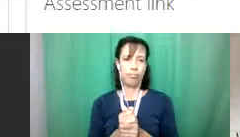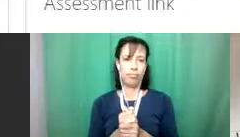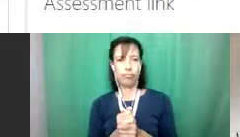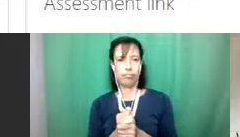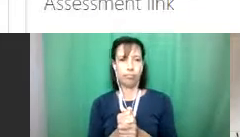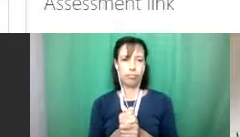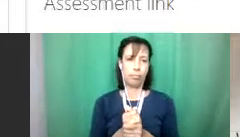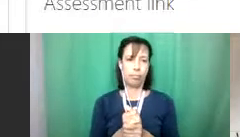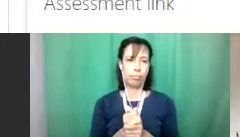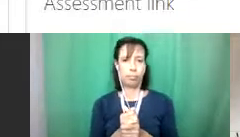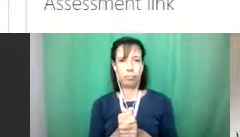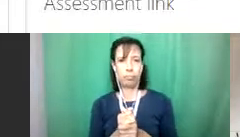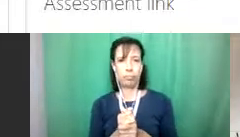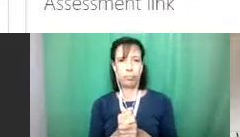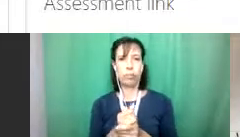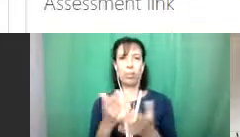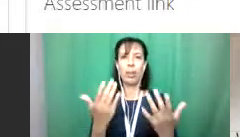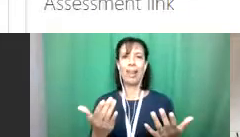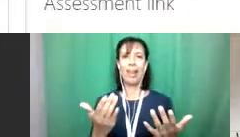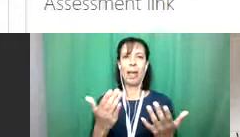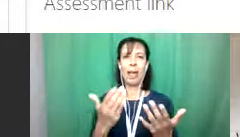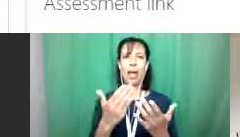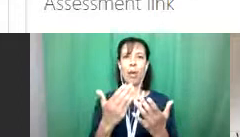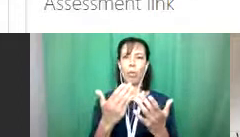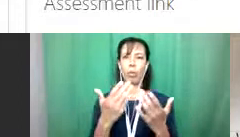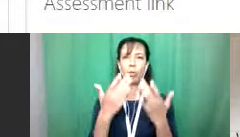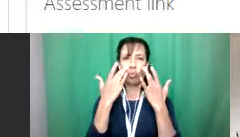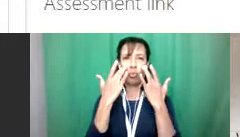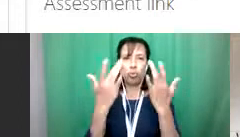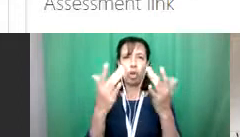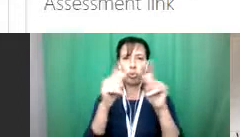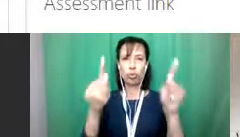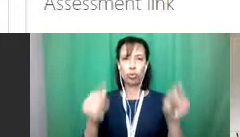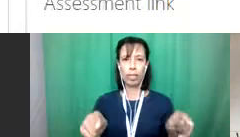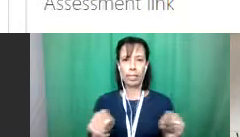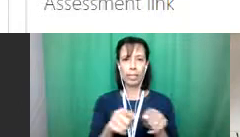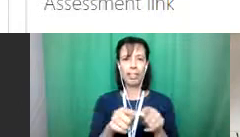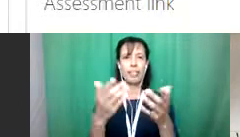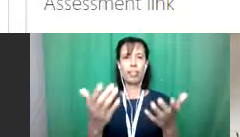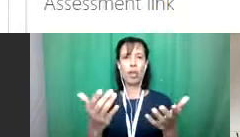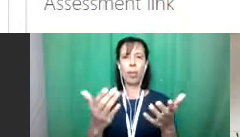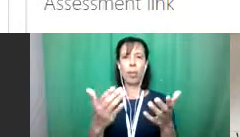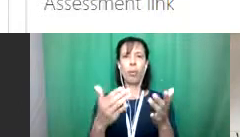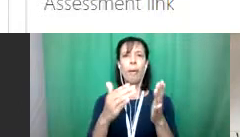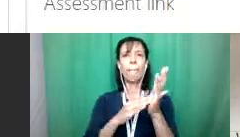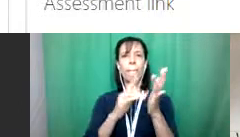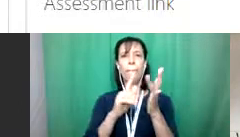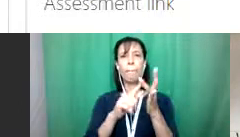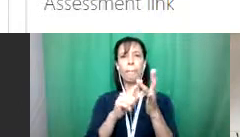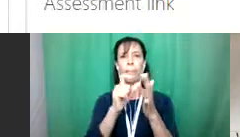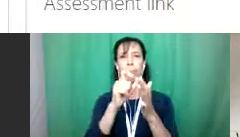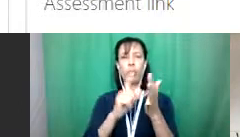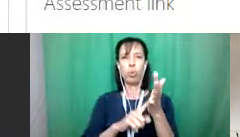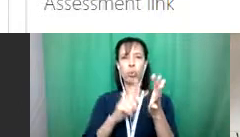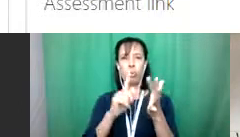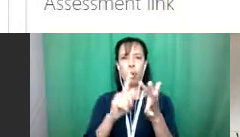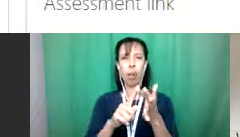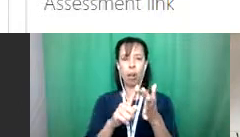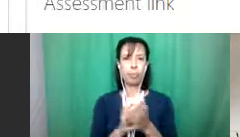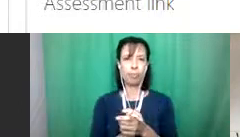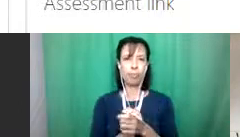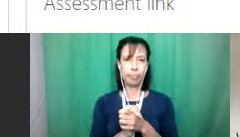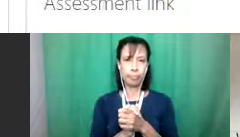there we go. So I'm now sharing with you my Moodle site screen. And I want to talk to